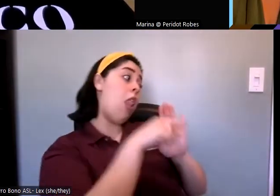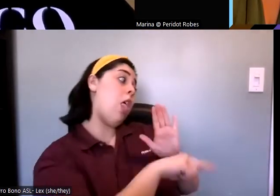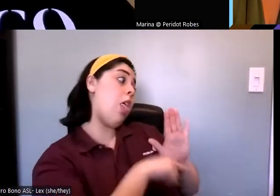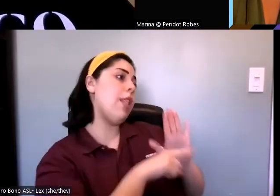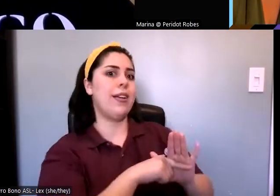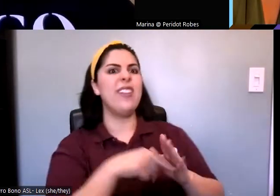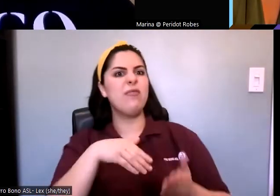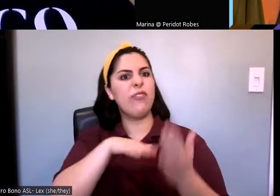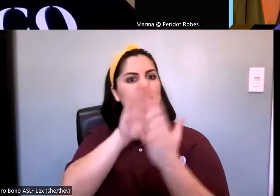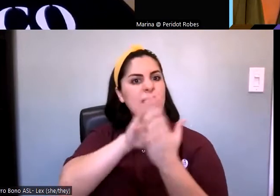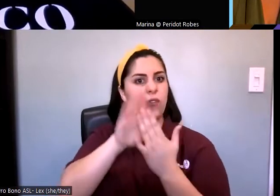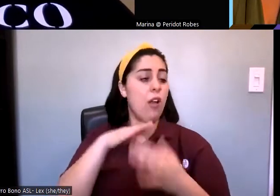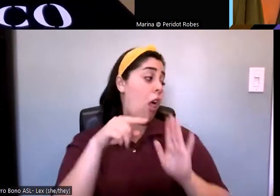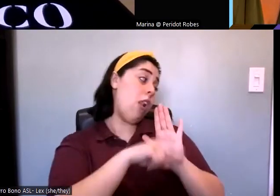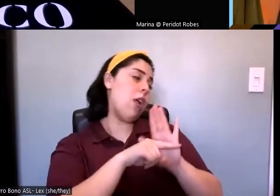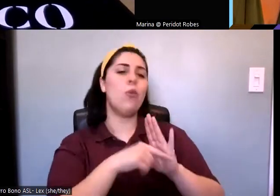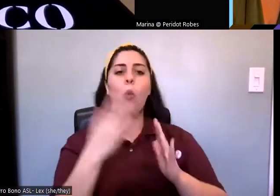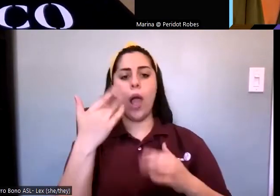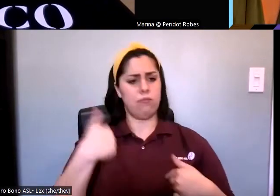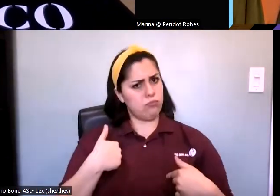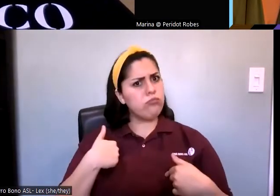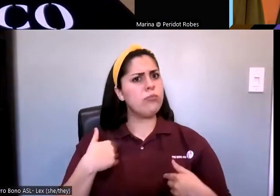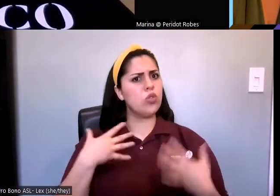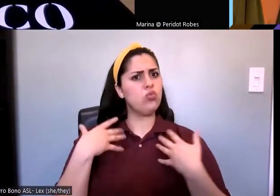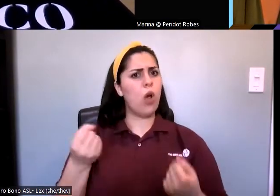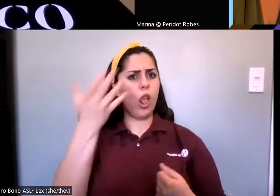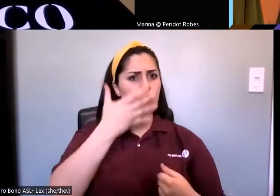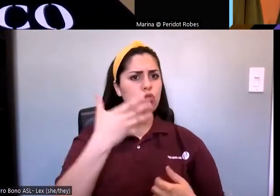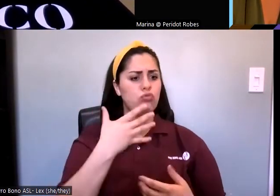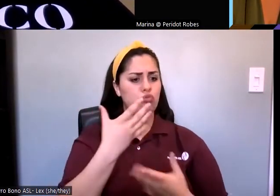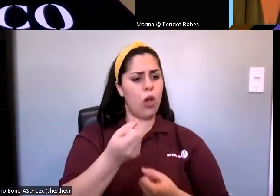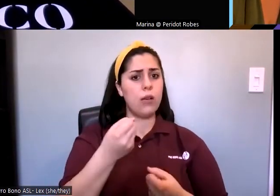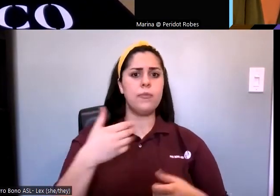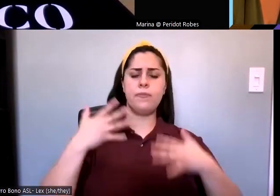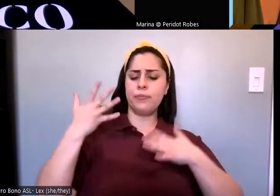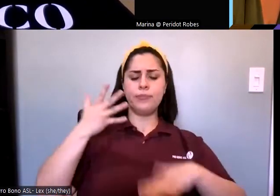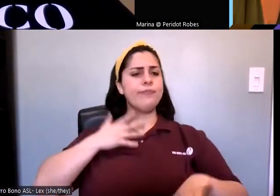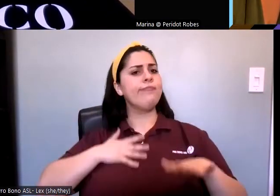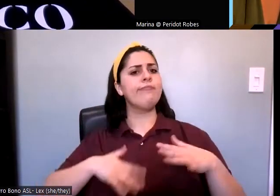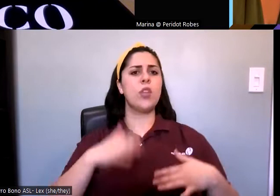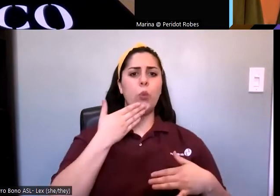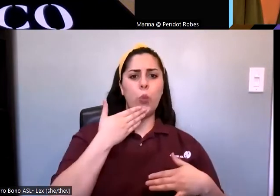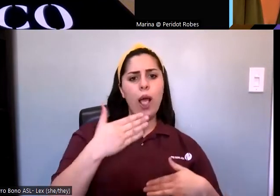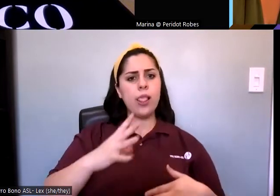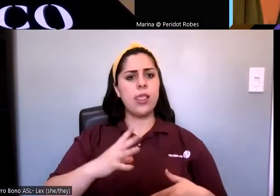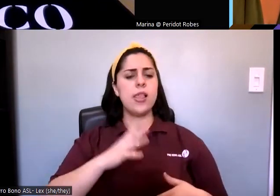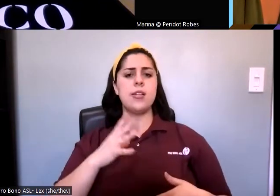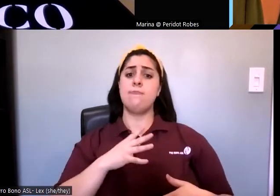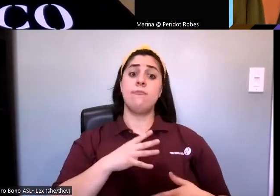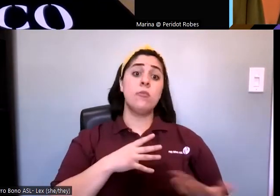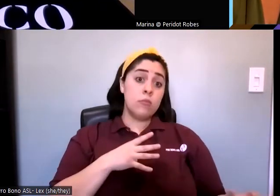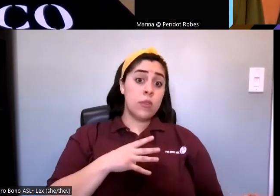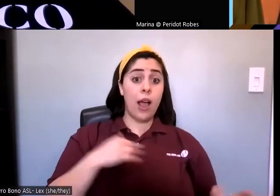I'm an empowered person. I'm gorgeous. I'm well dressed. I'm not able-bodied at all.